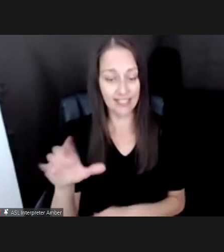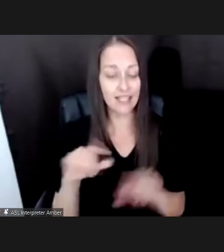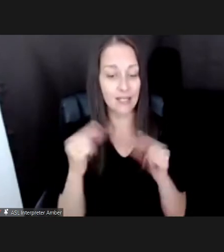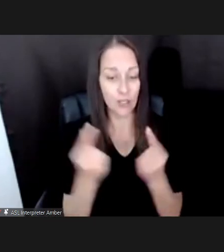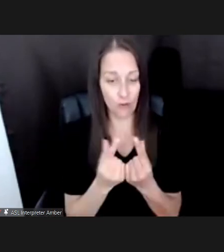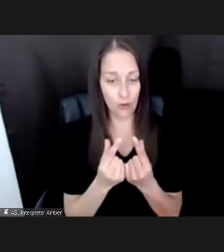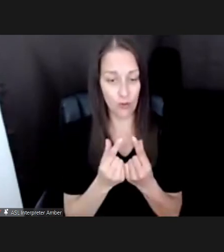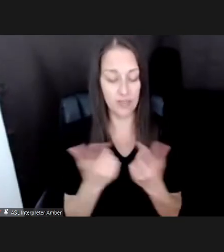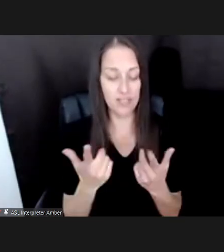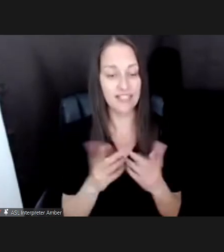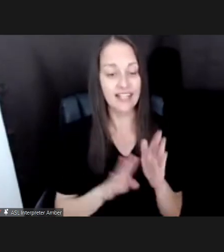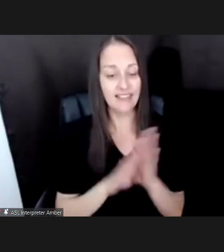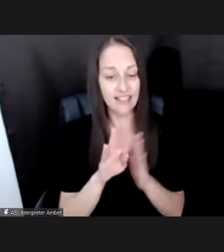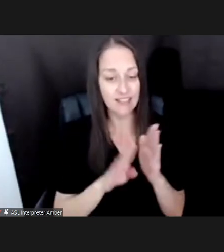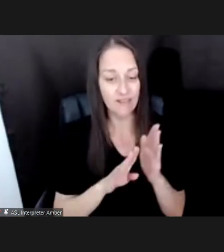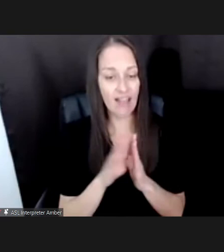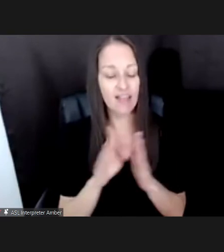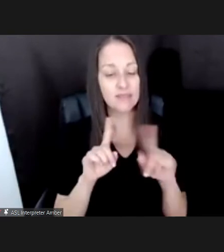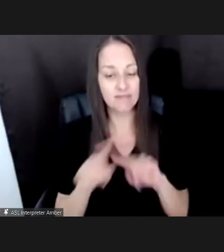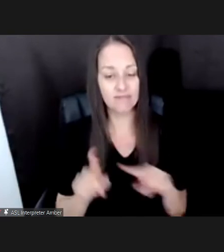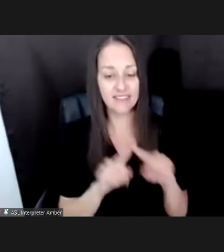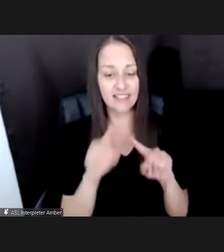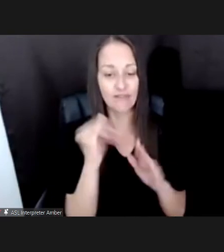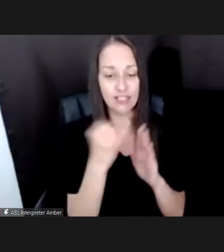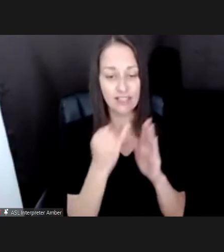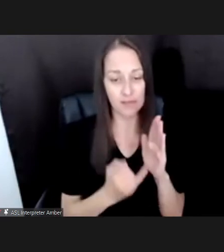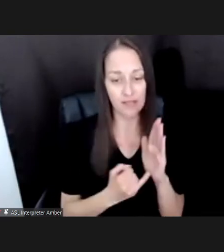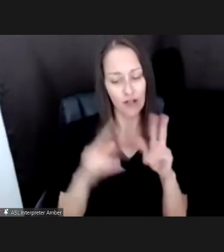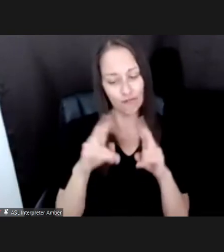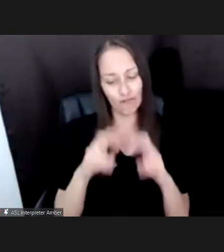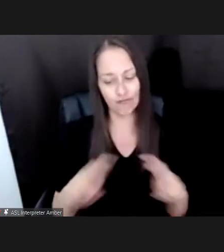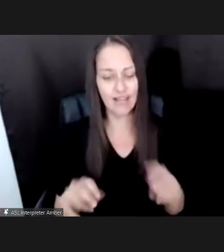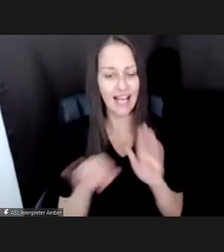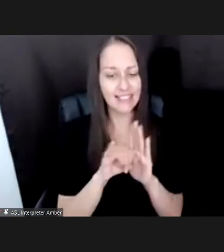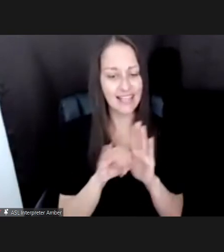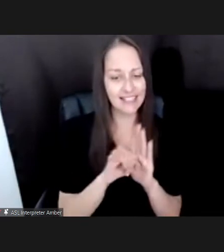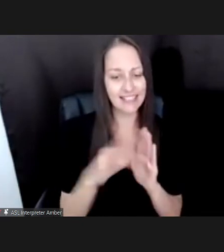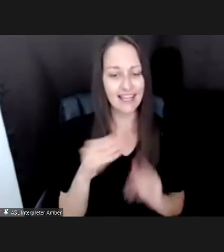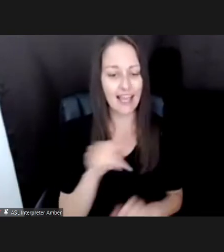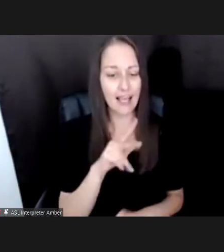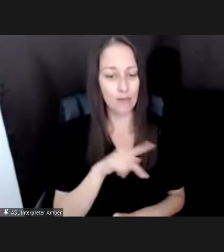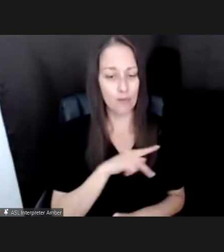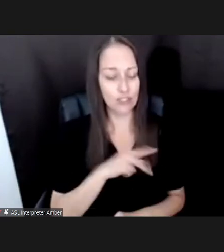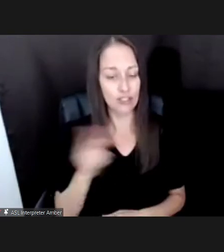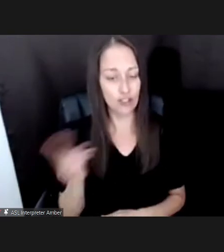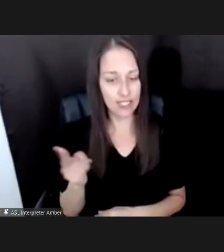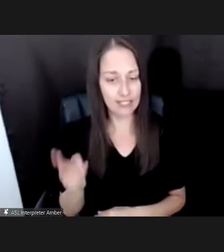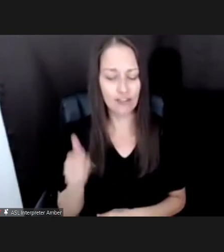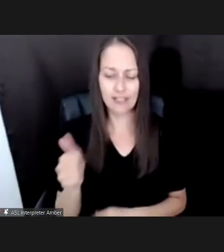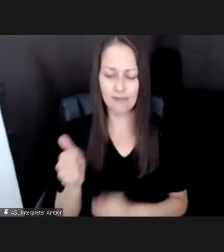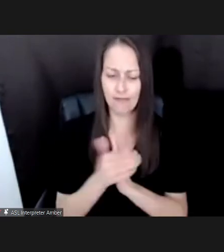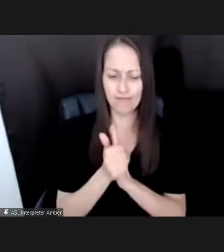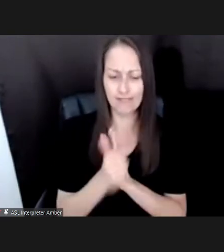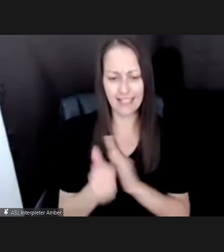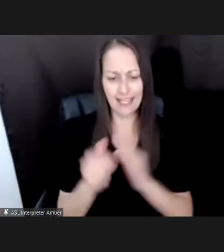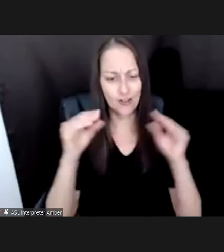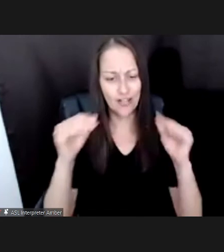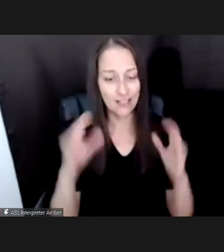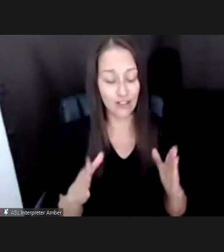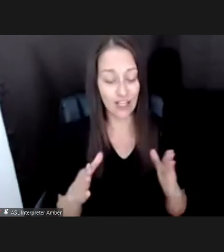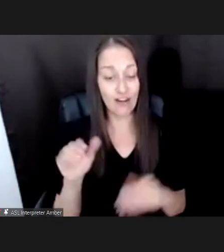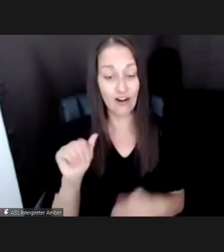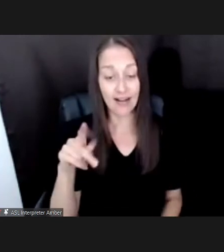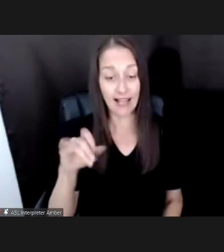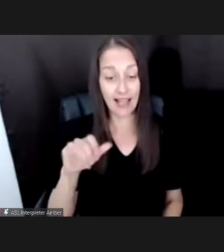that investigate identity and personal history. A skilled educator, in April of this year, Kyle was elected to be